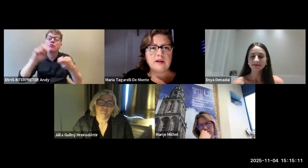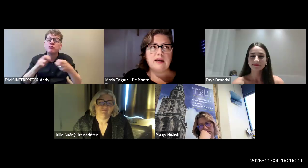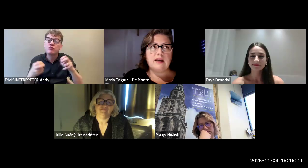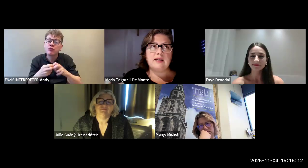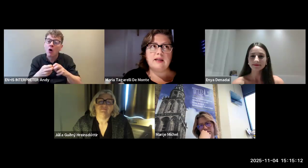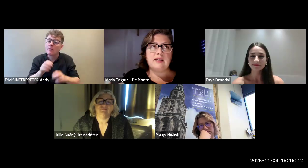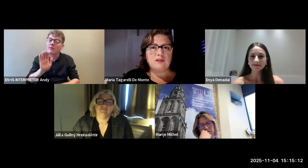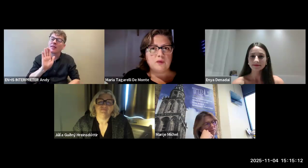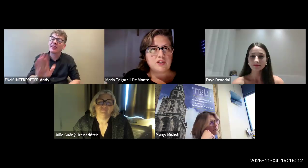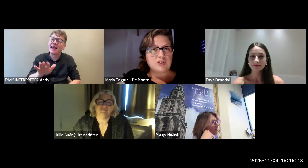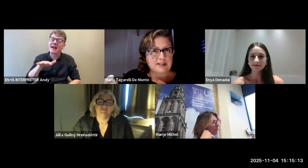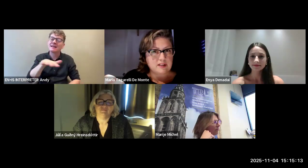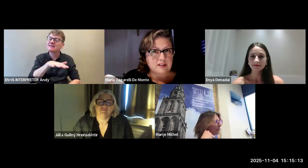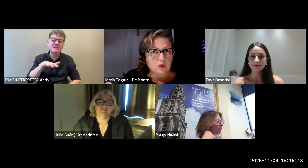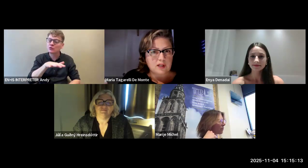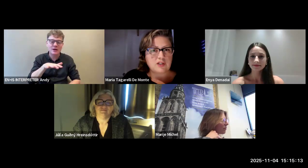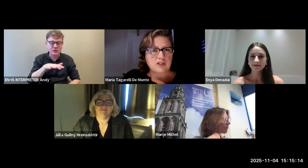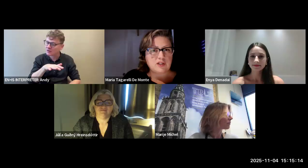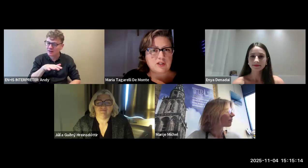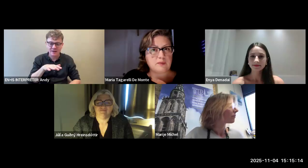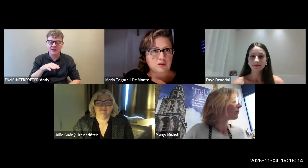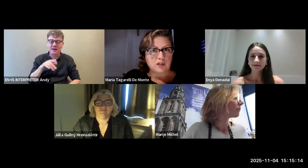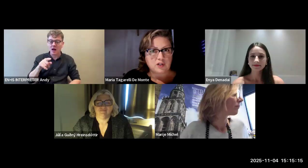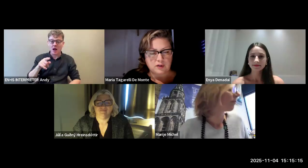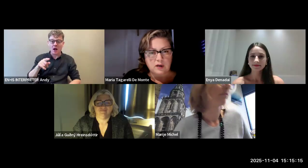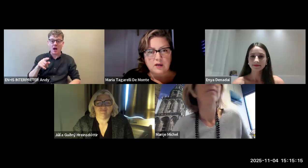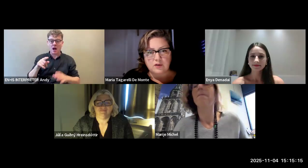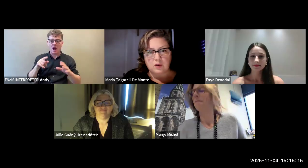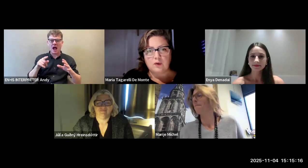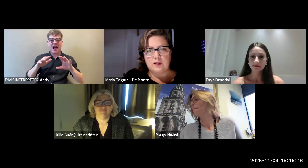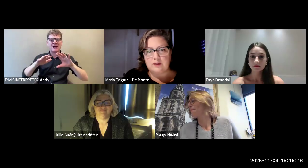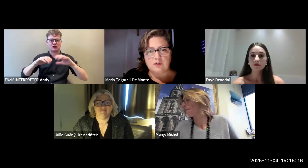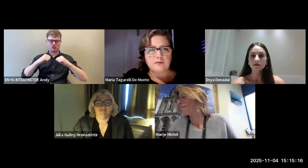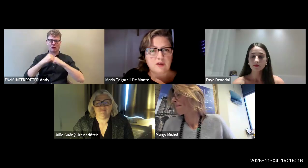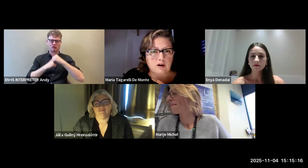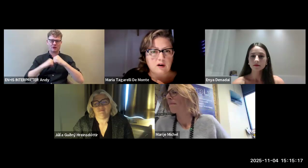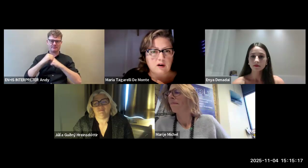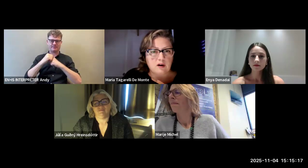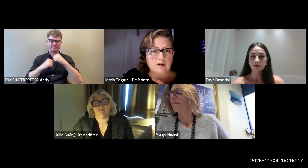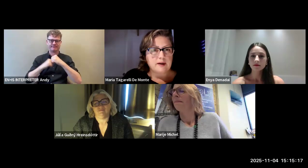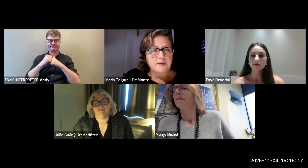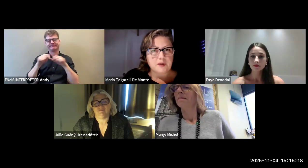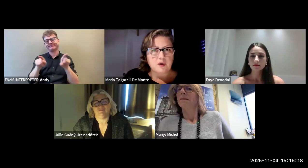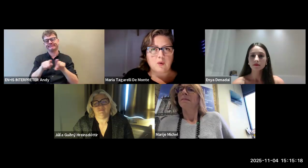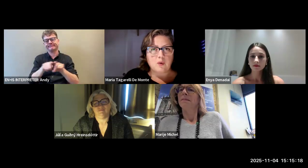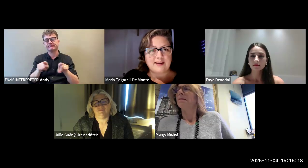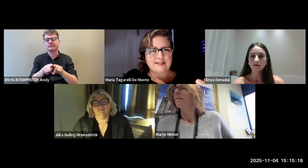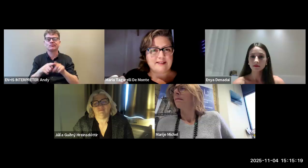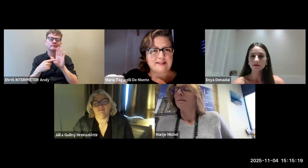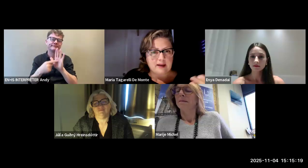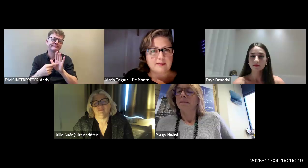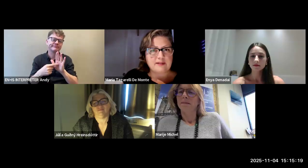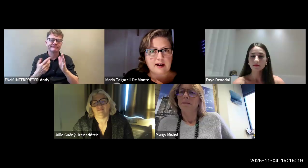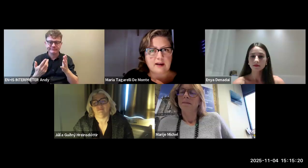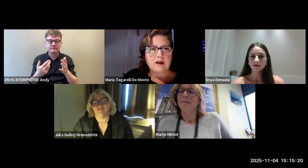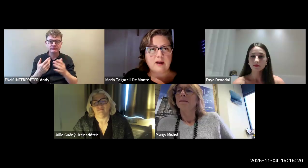case comes in the moment in which this knowledge needs to be structured. So in terms of, what